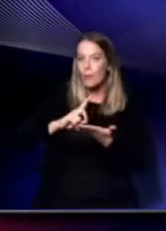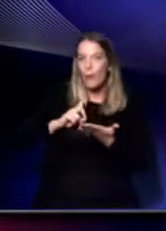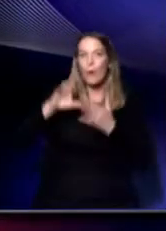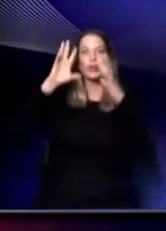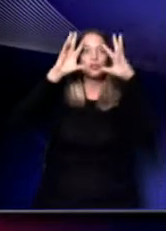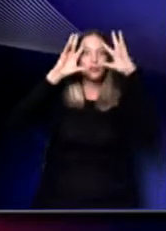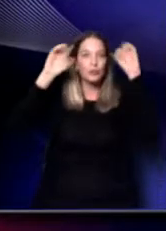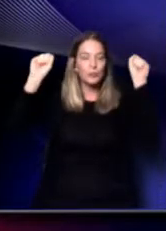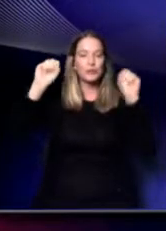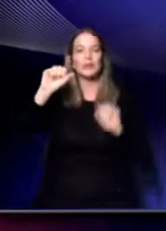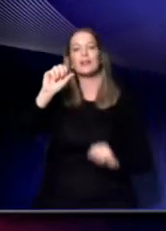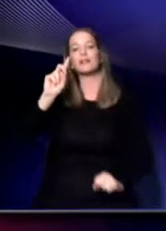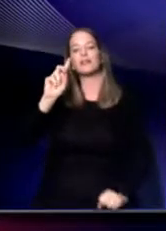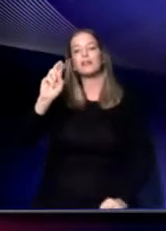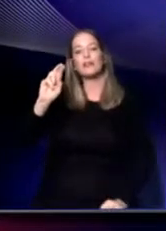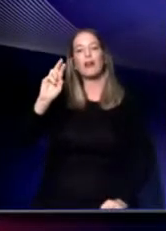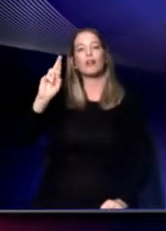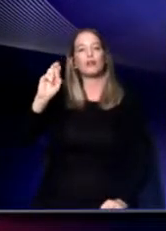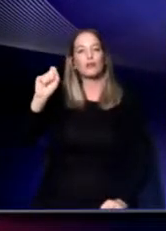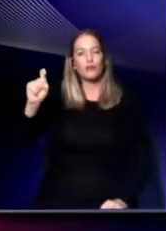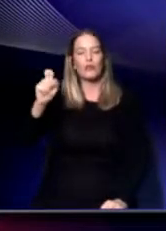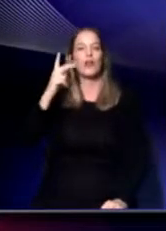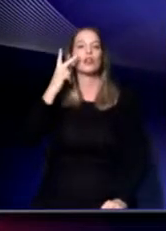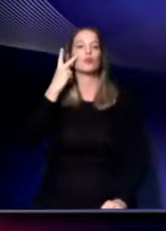policies JF through KEB.